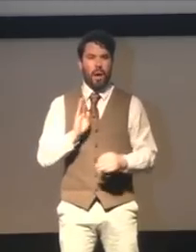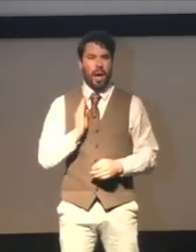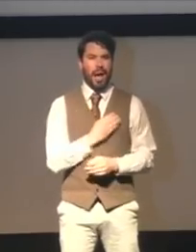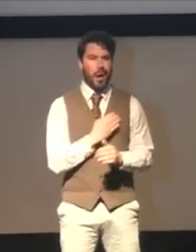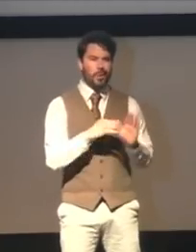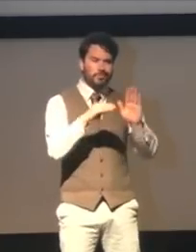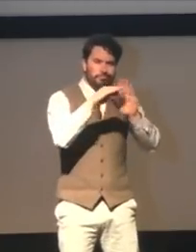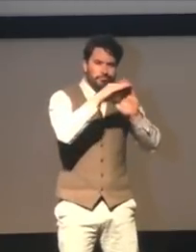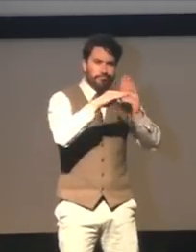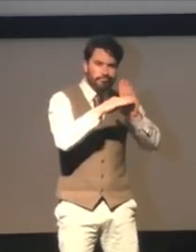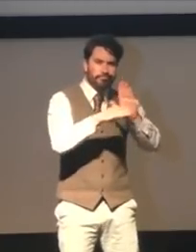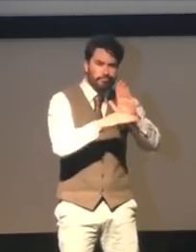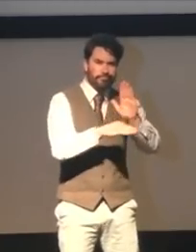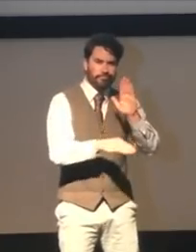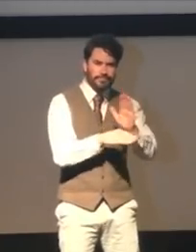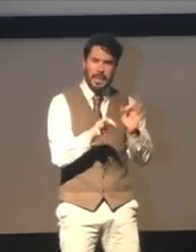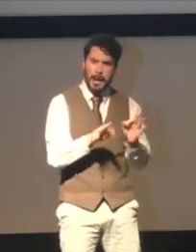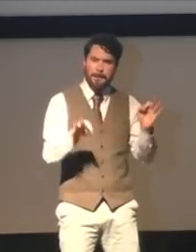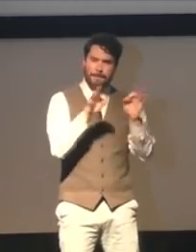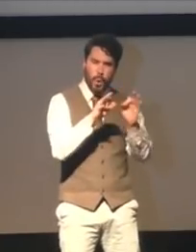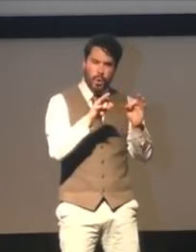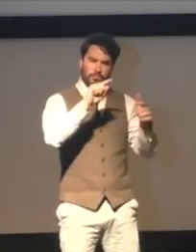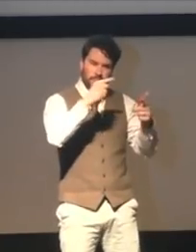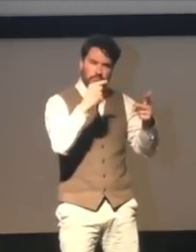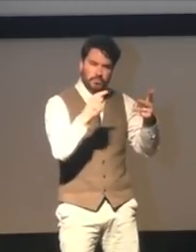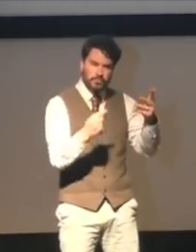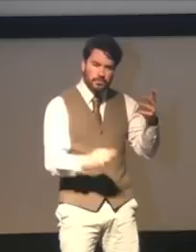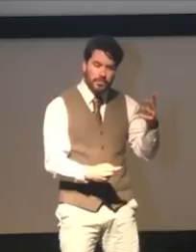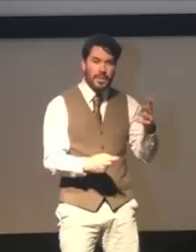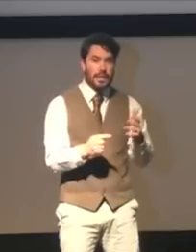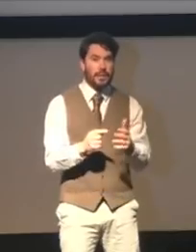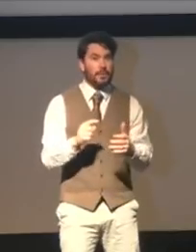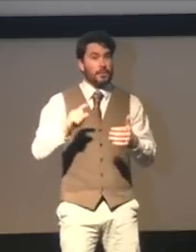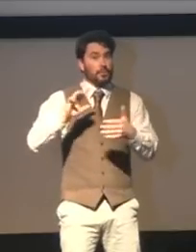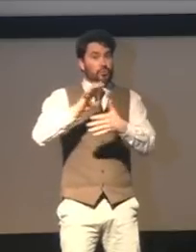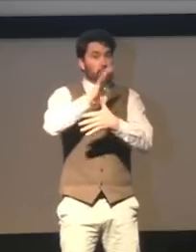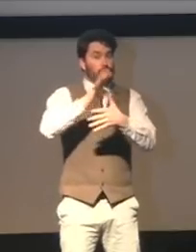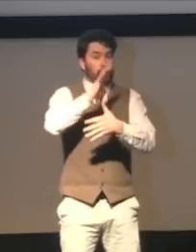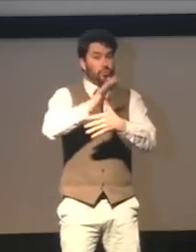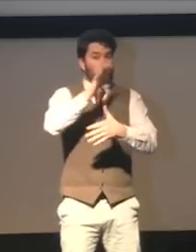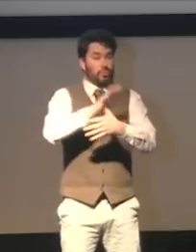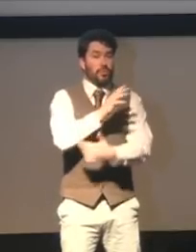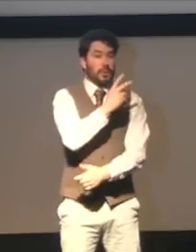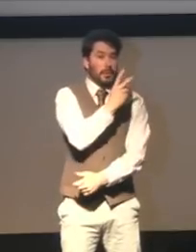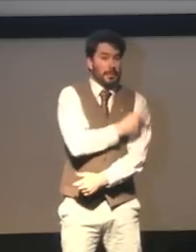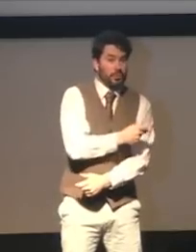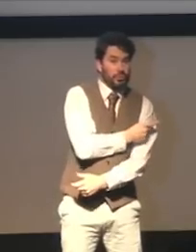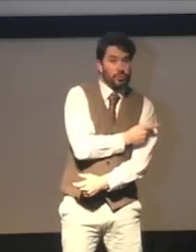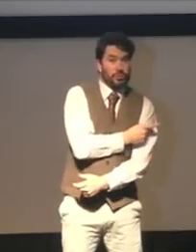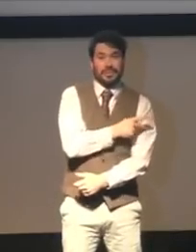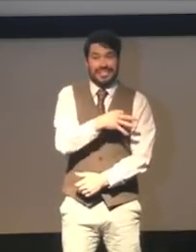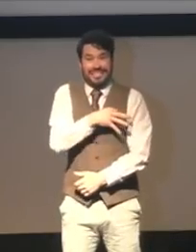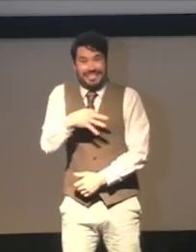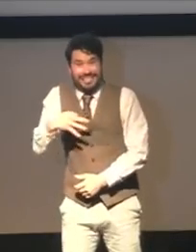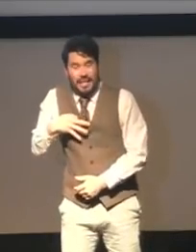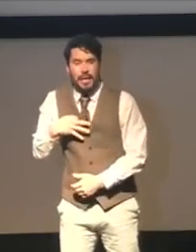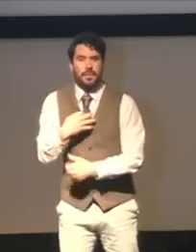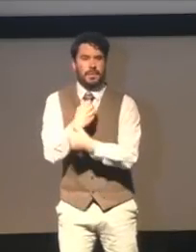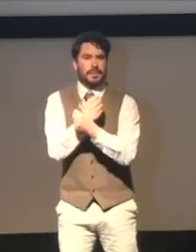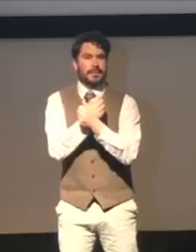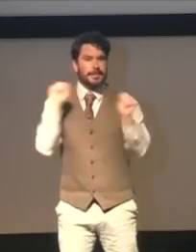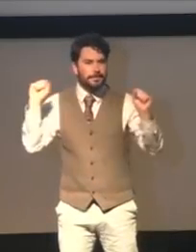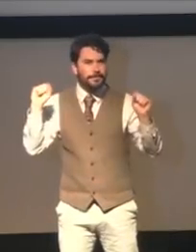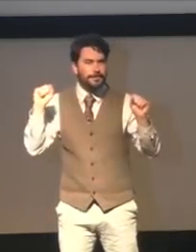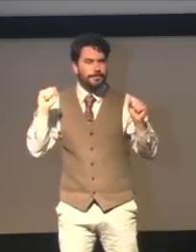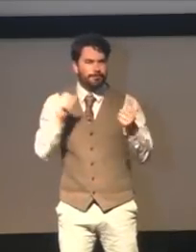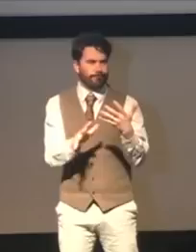at the top is that we need to maintain both patient and employee safety are paramount as we begin planning for this